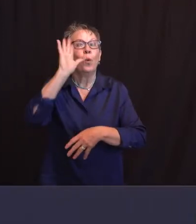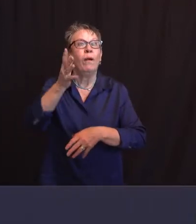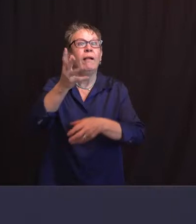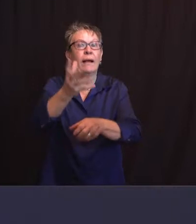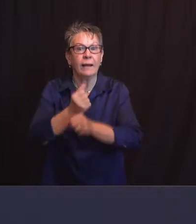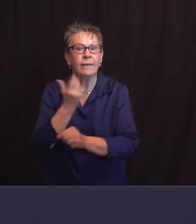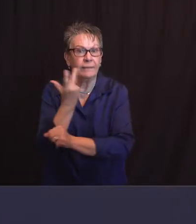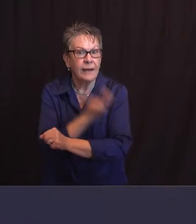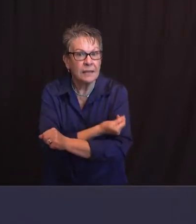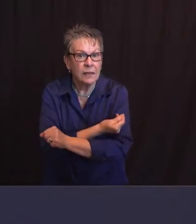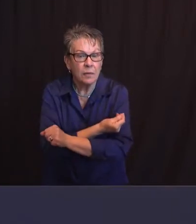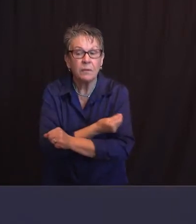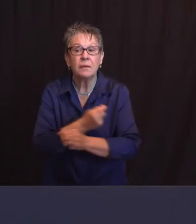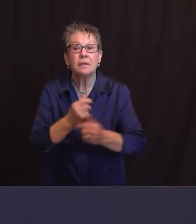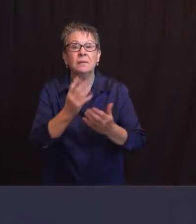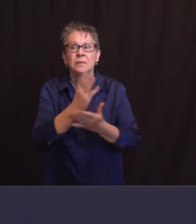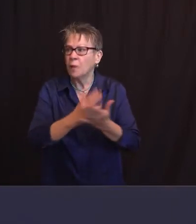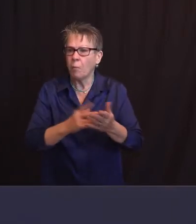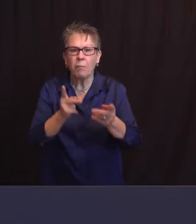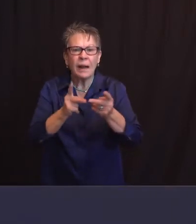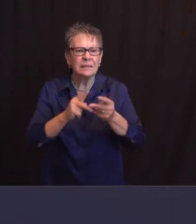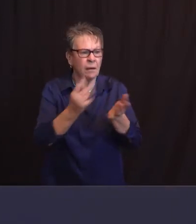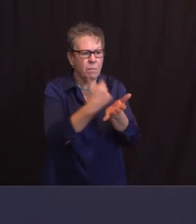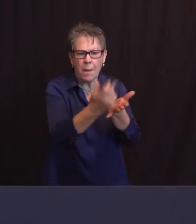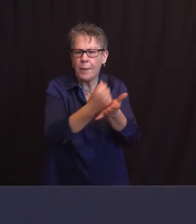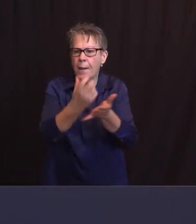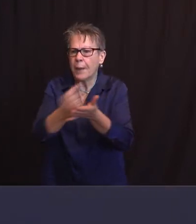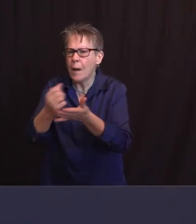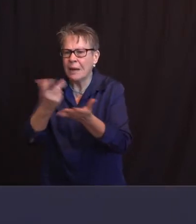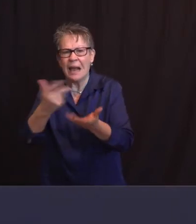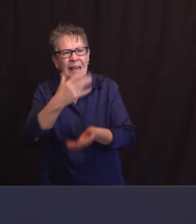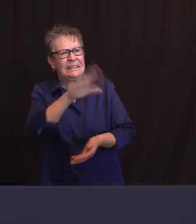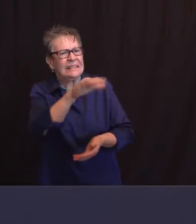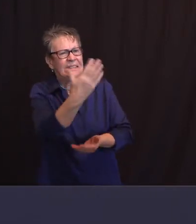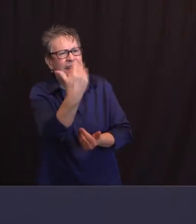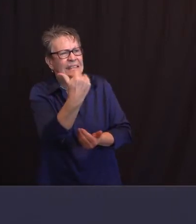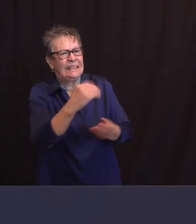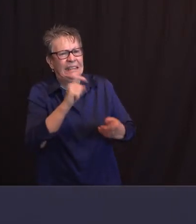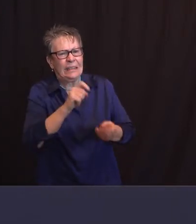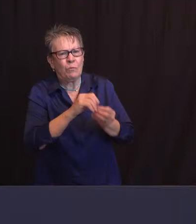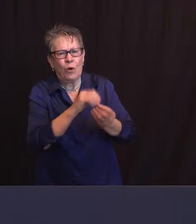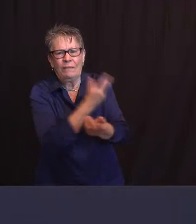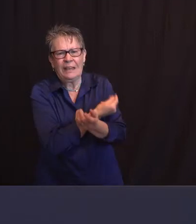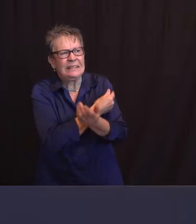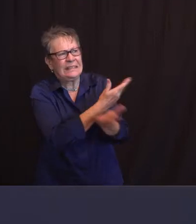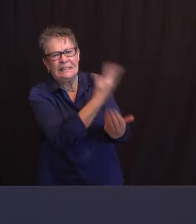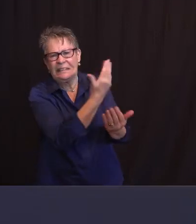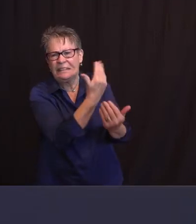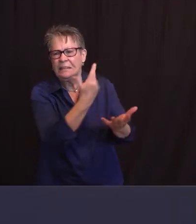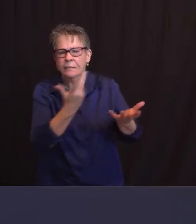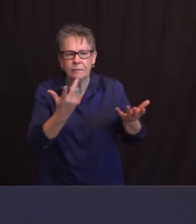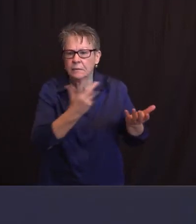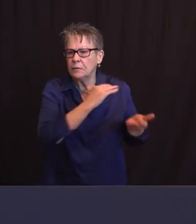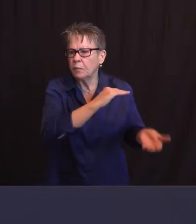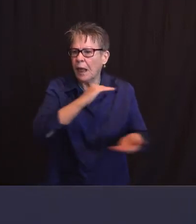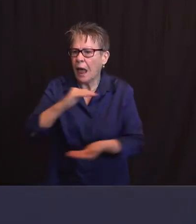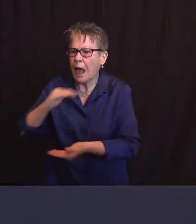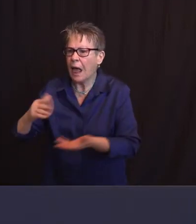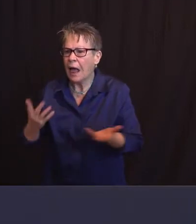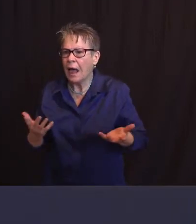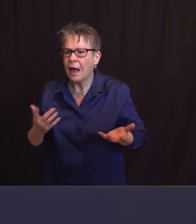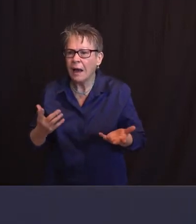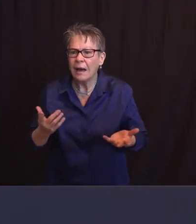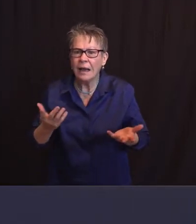that we've like. As I mentioned earlier, we now, as of this morning, have 725 locations in the state. As it relates to other